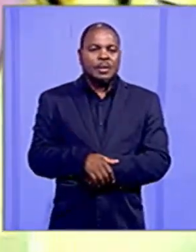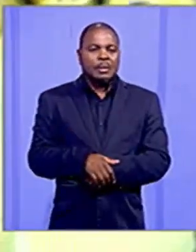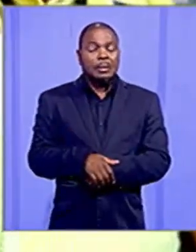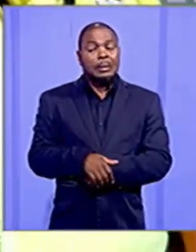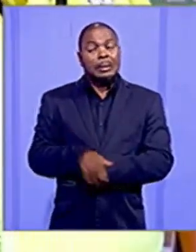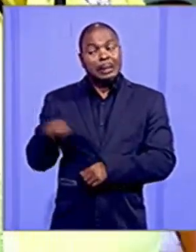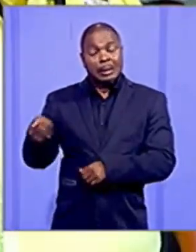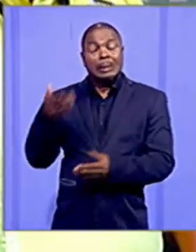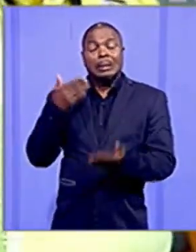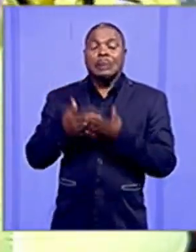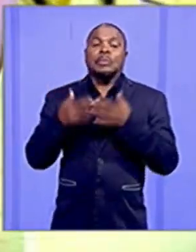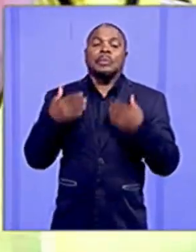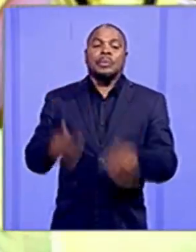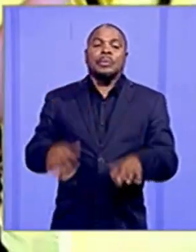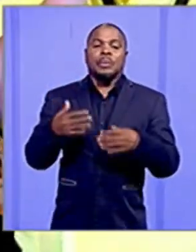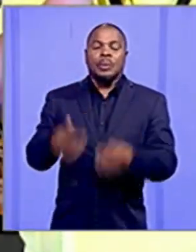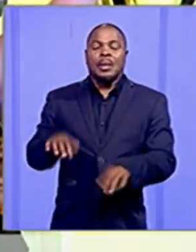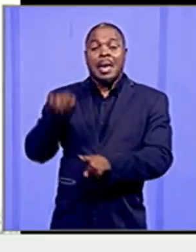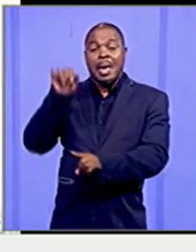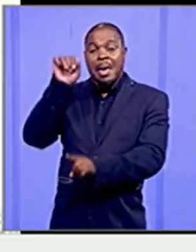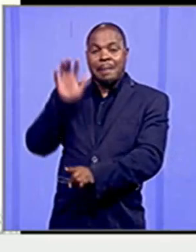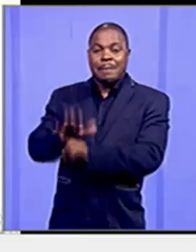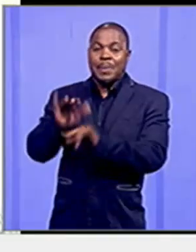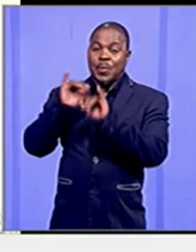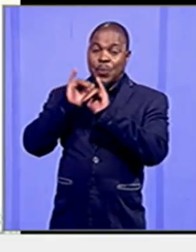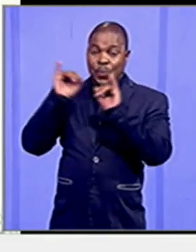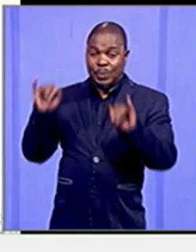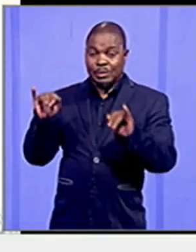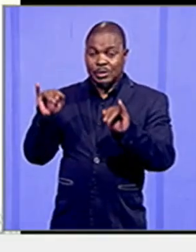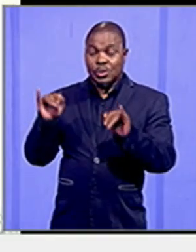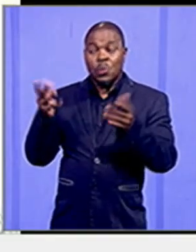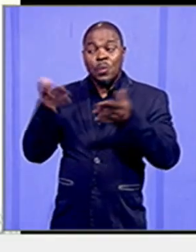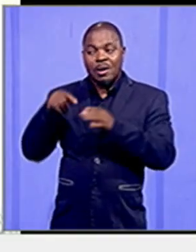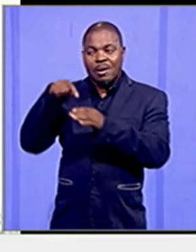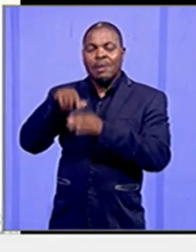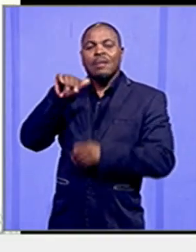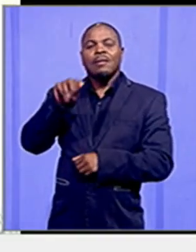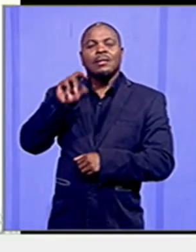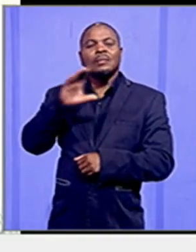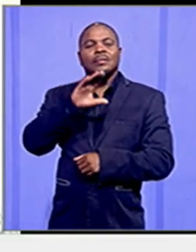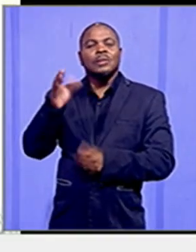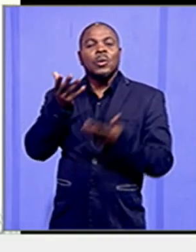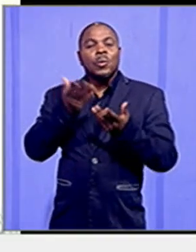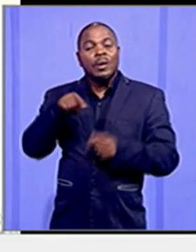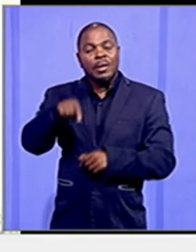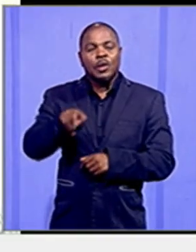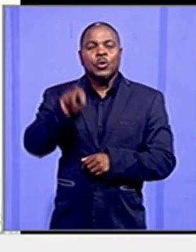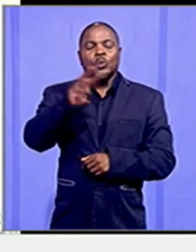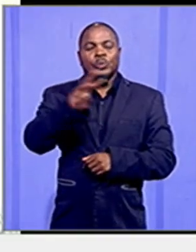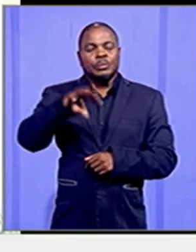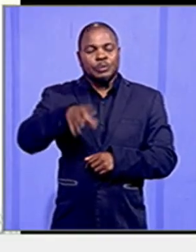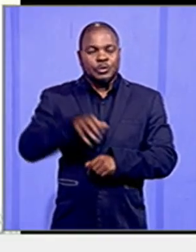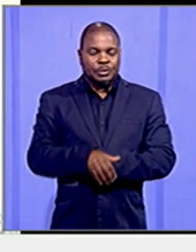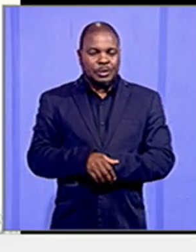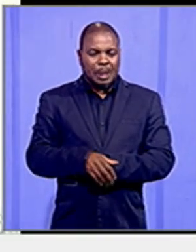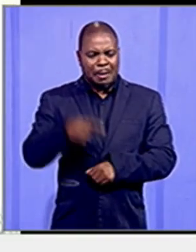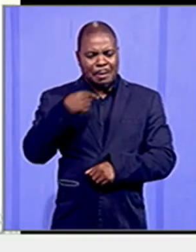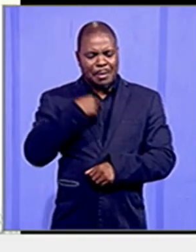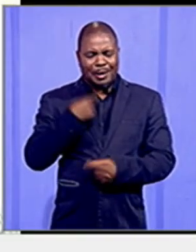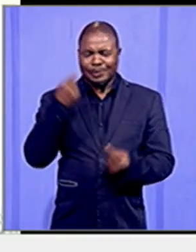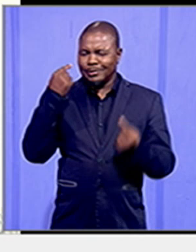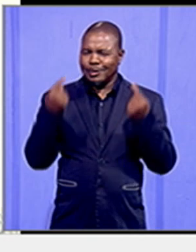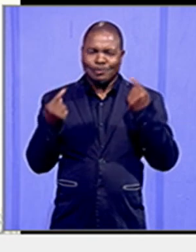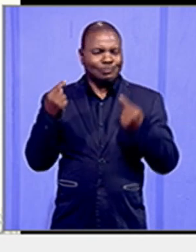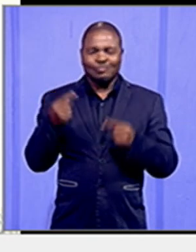have far-reaching implications for the ANC in Northwest. I have no doubt